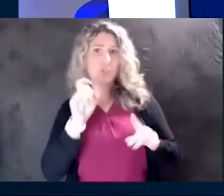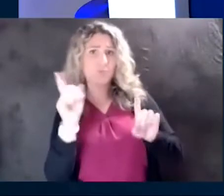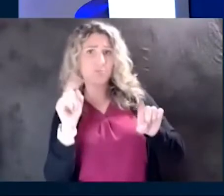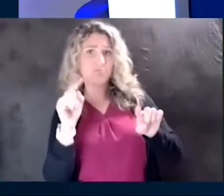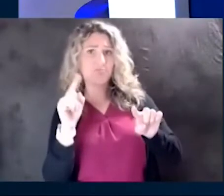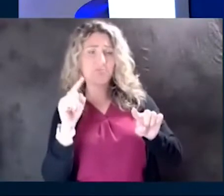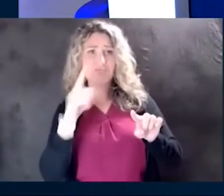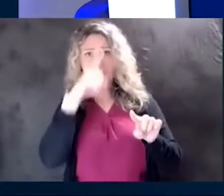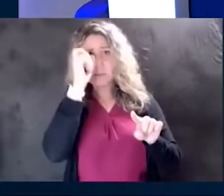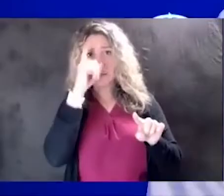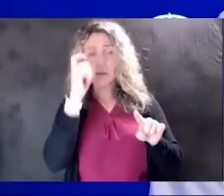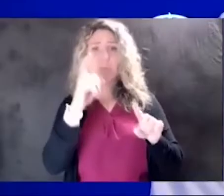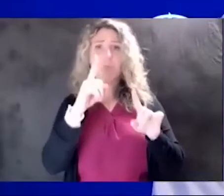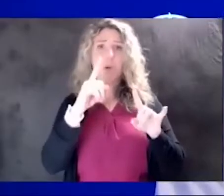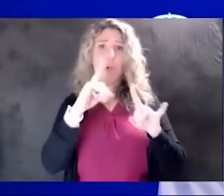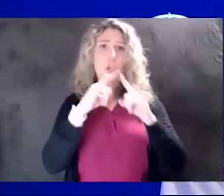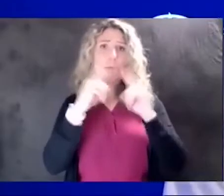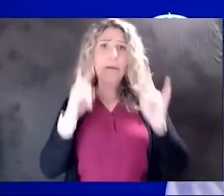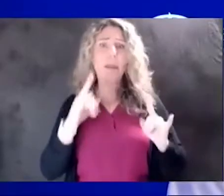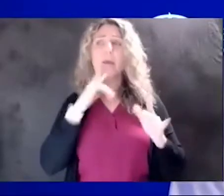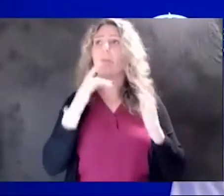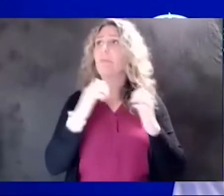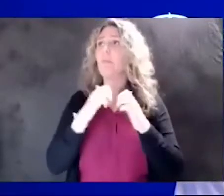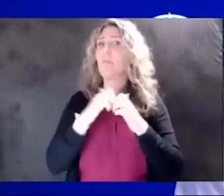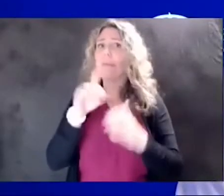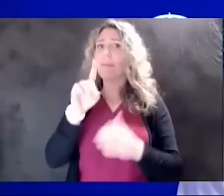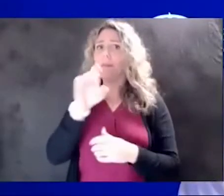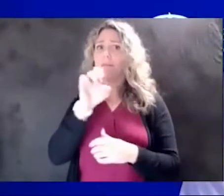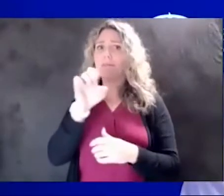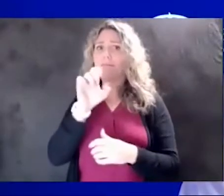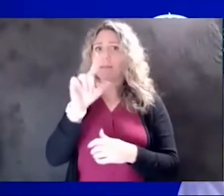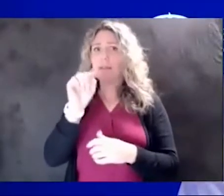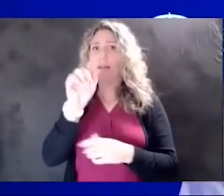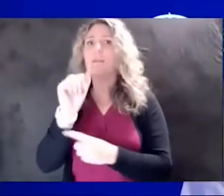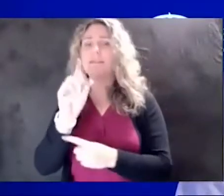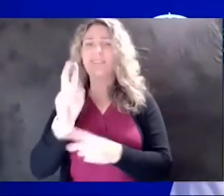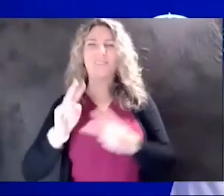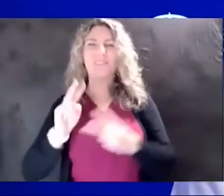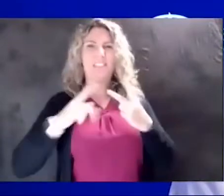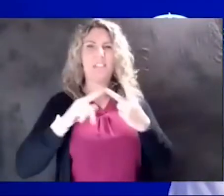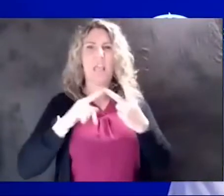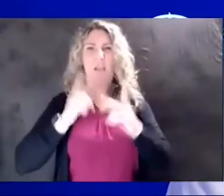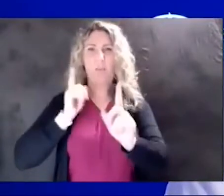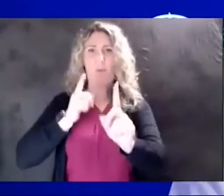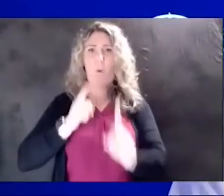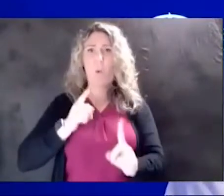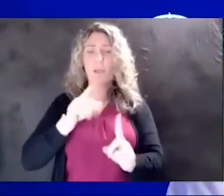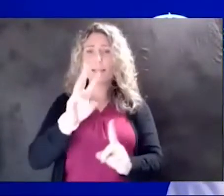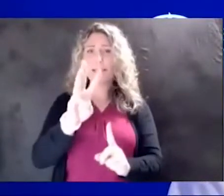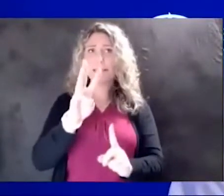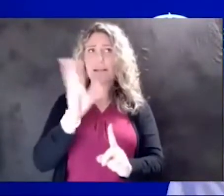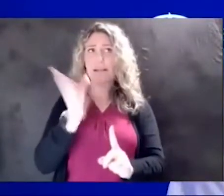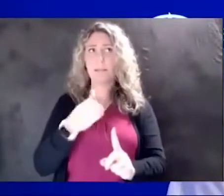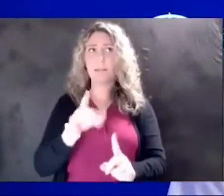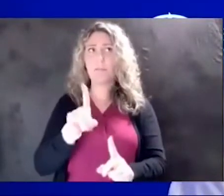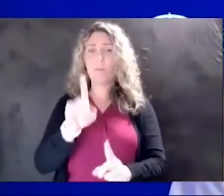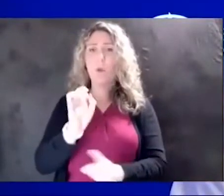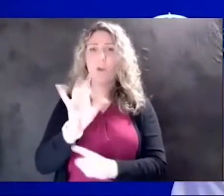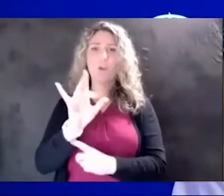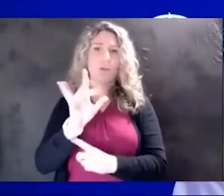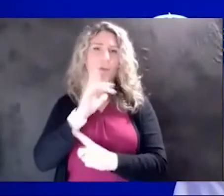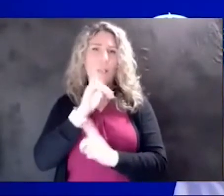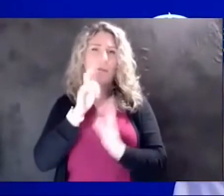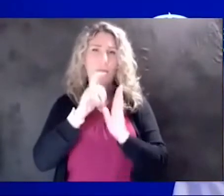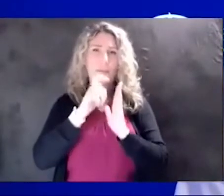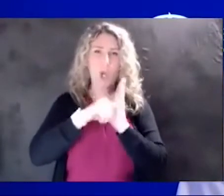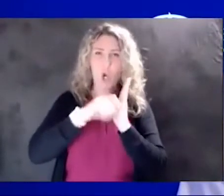Delta variant? Yeah, I mean, I think the second point that was made, about 6 of those 125, and I didn't see the article, but I know that article is